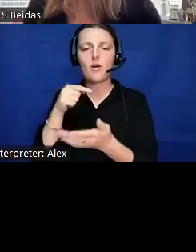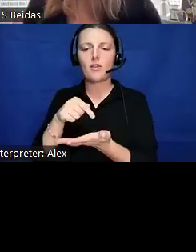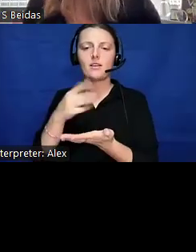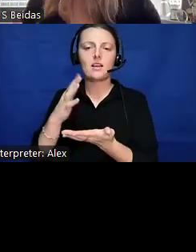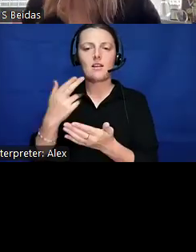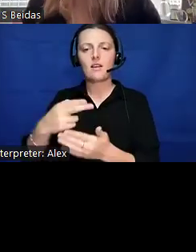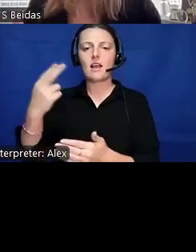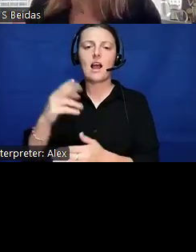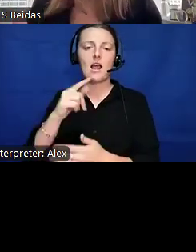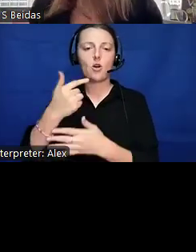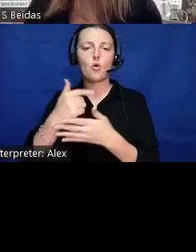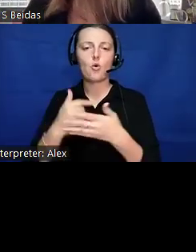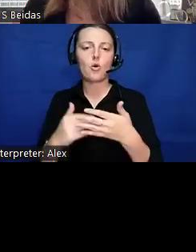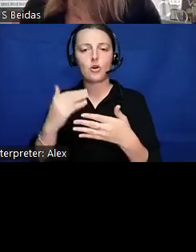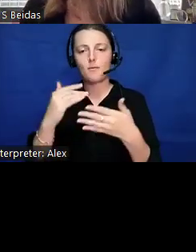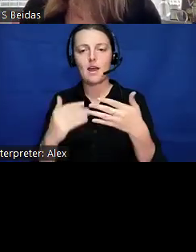new evidence-based practice.